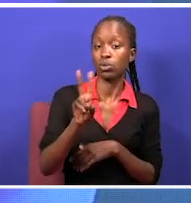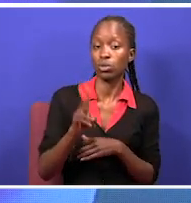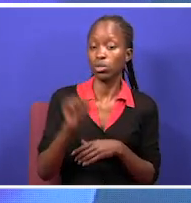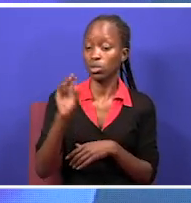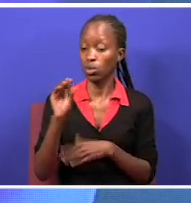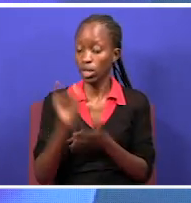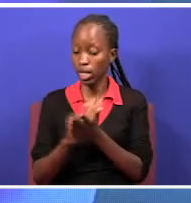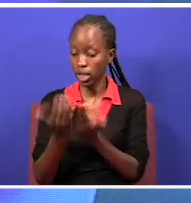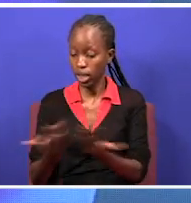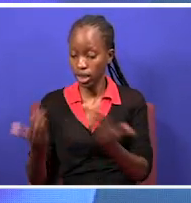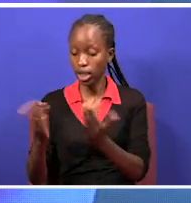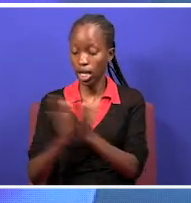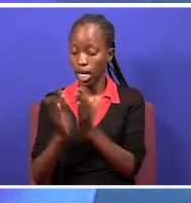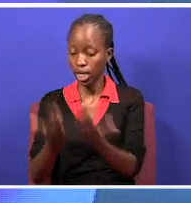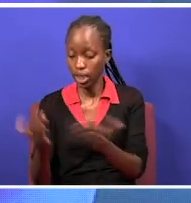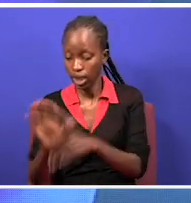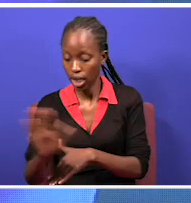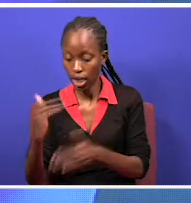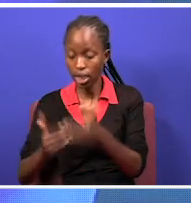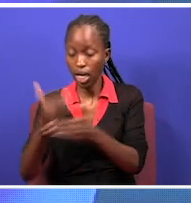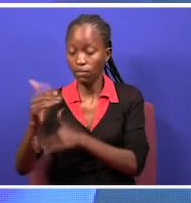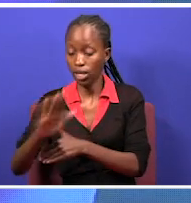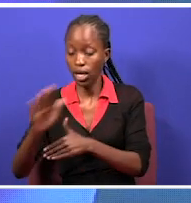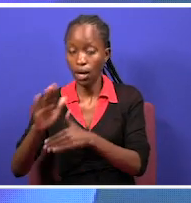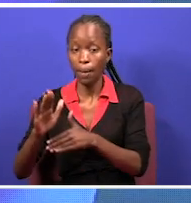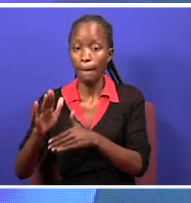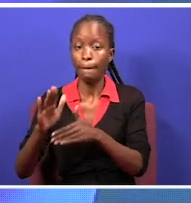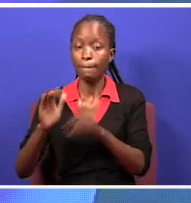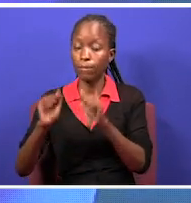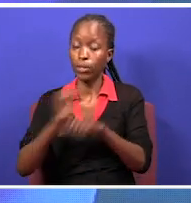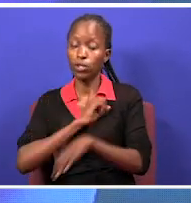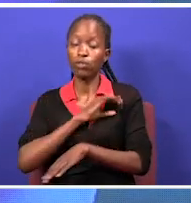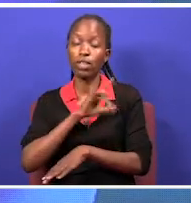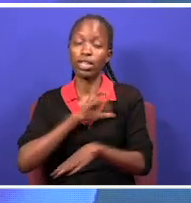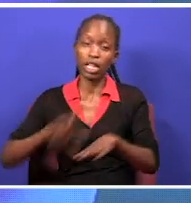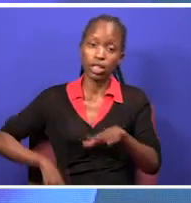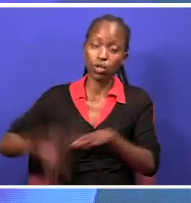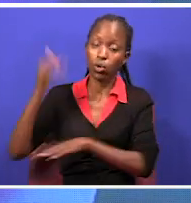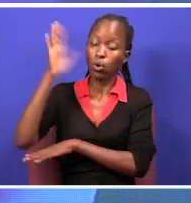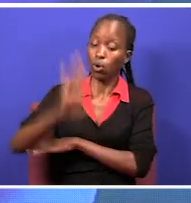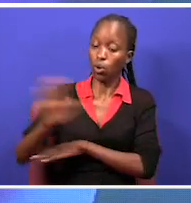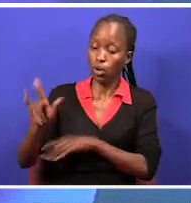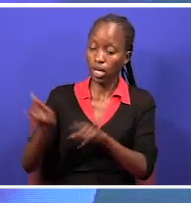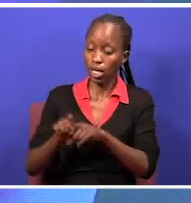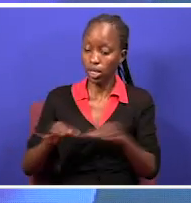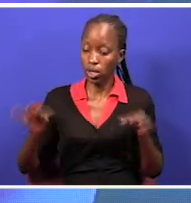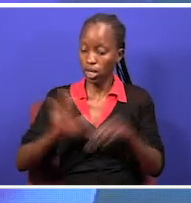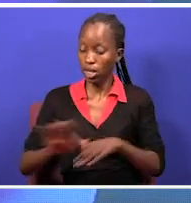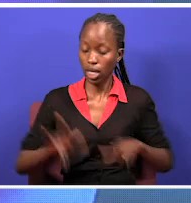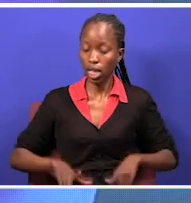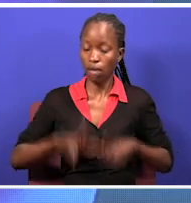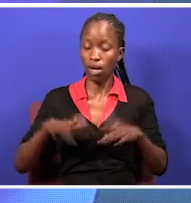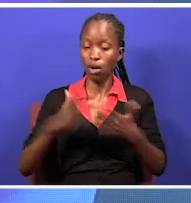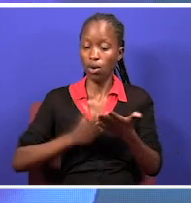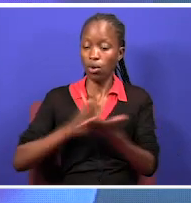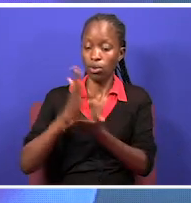your children and their children after them may fear the Lord your God as long as you live by keeping all